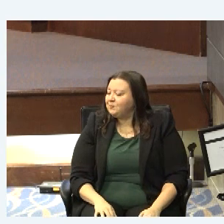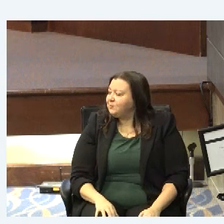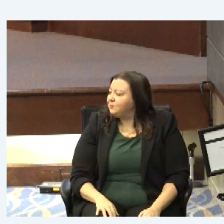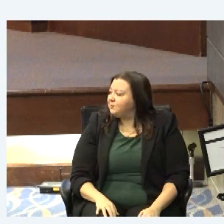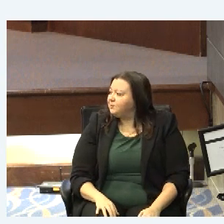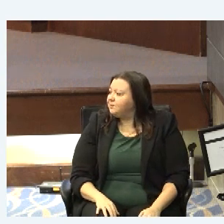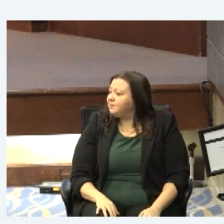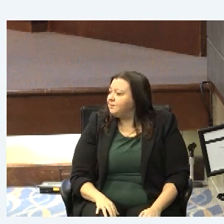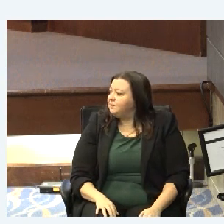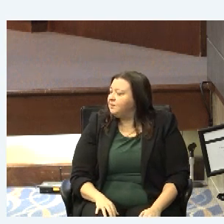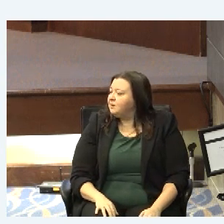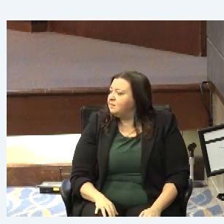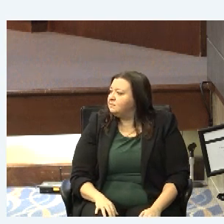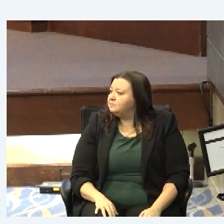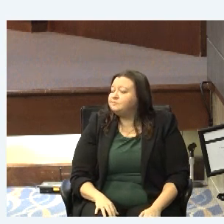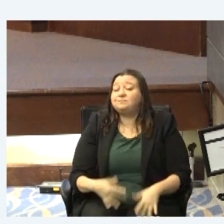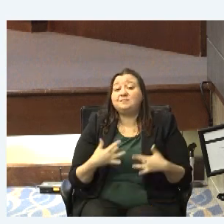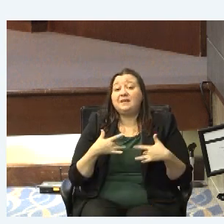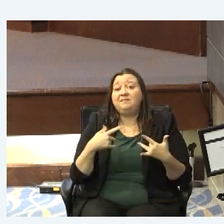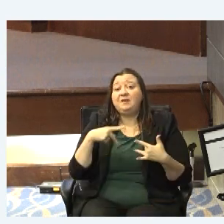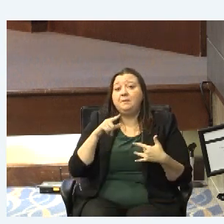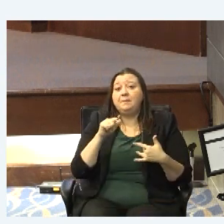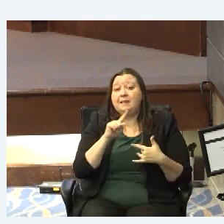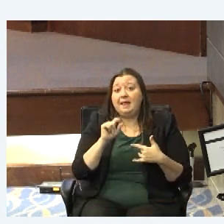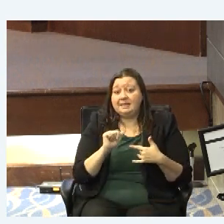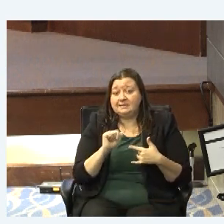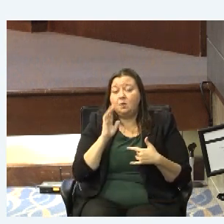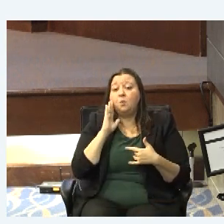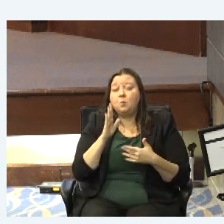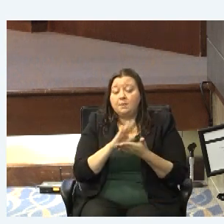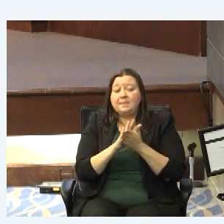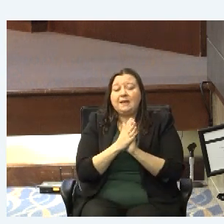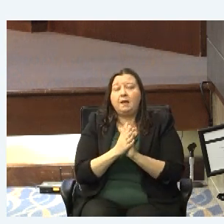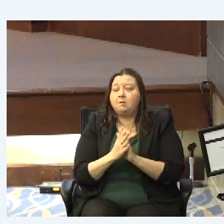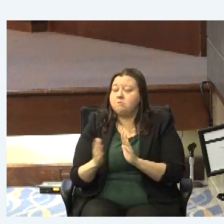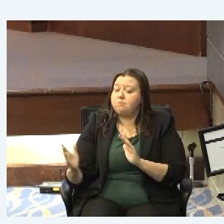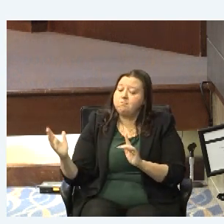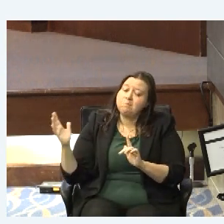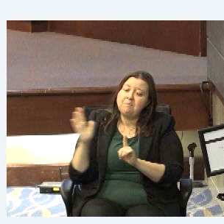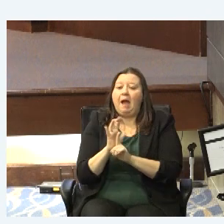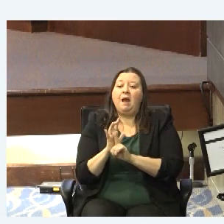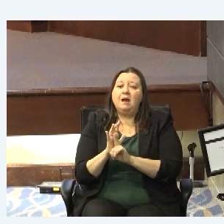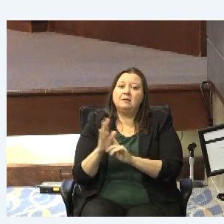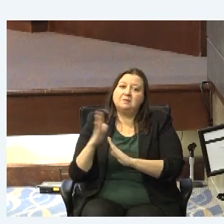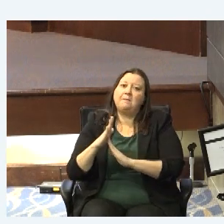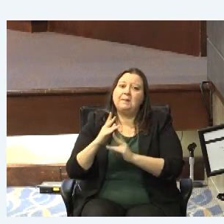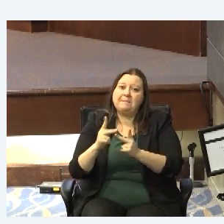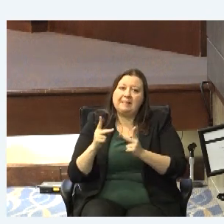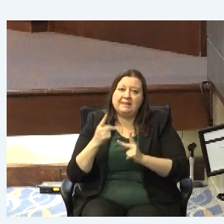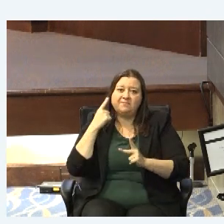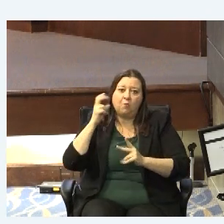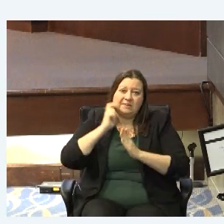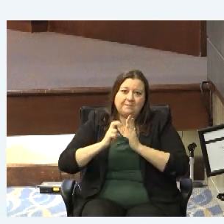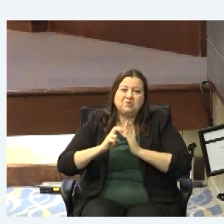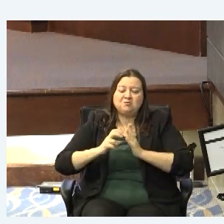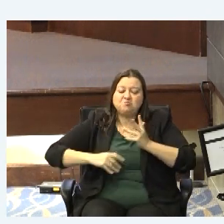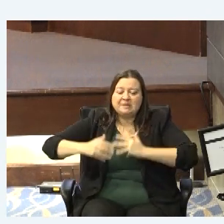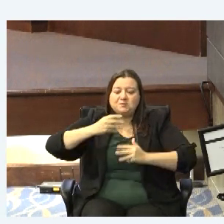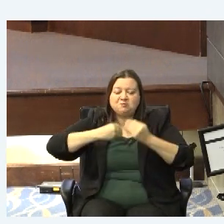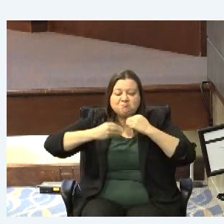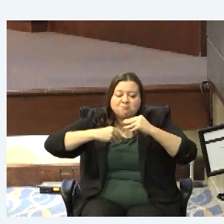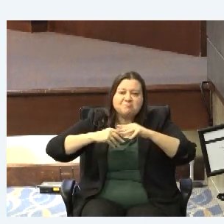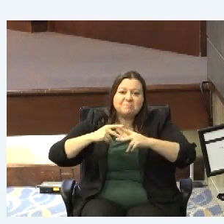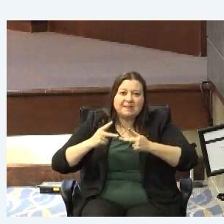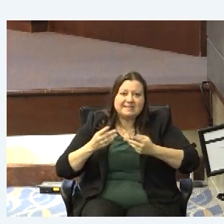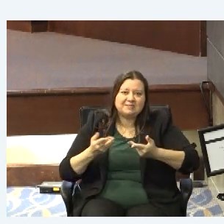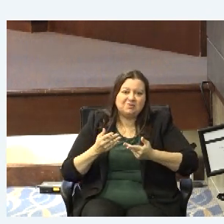The Penguin Shores Event Plaza, I think, will become the most desirable reception area in the community.